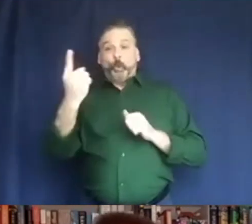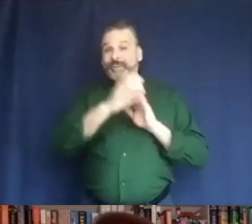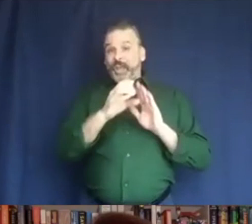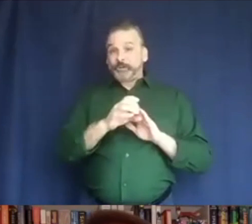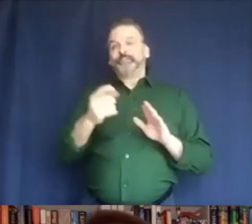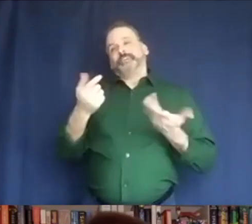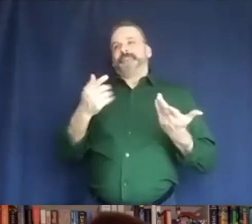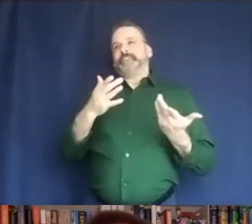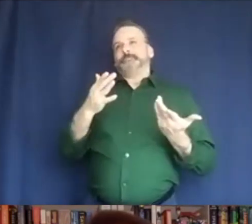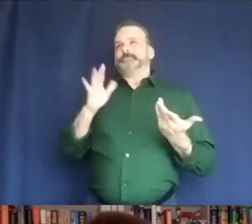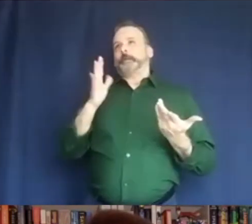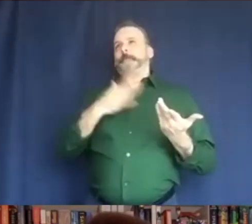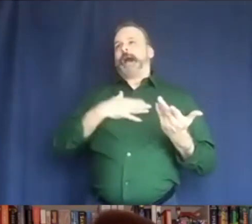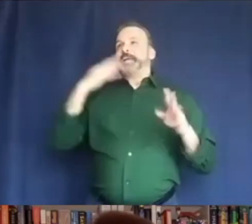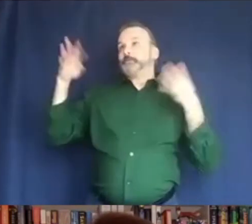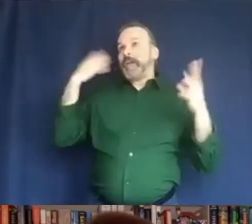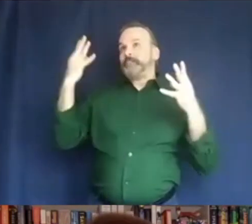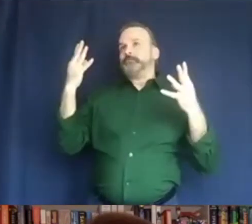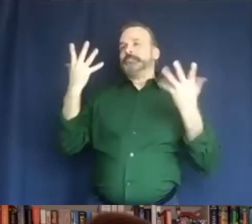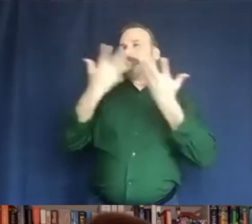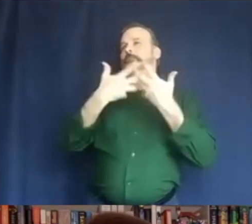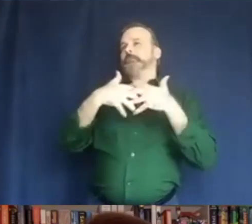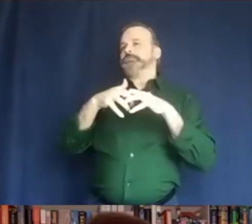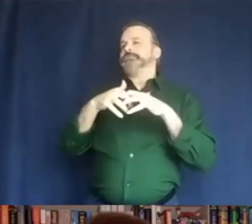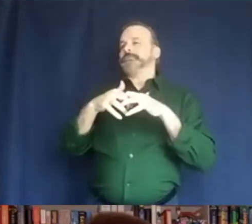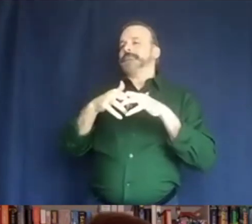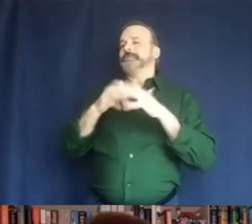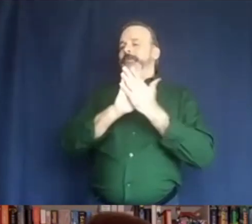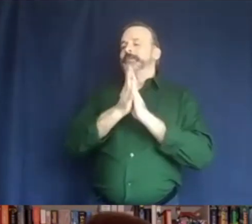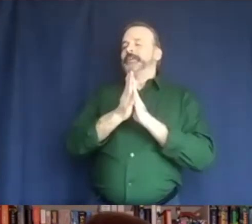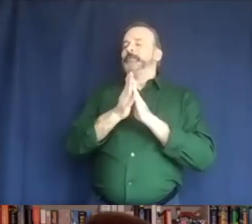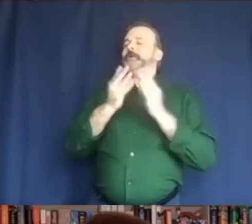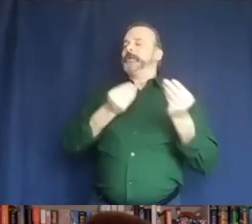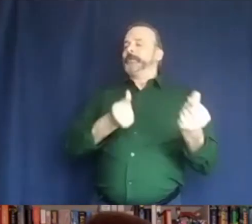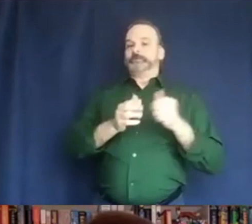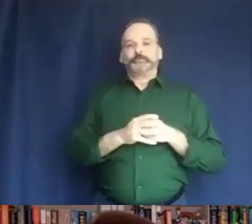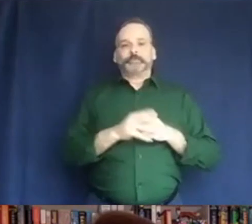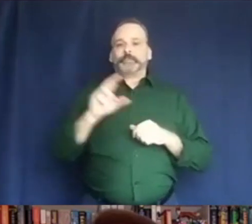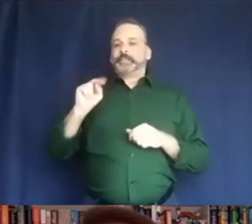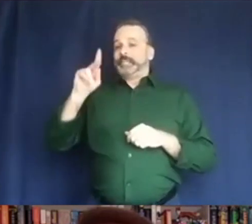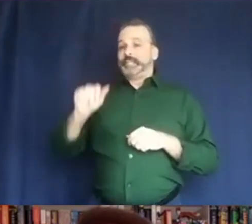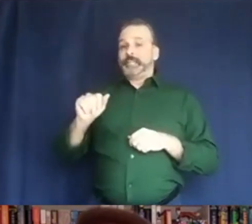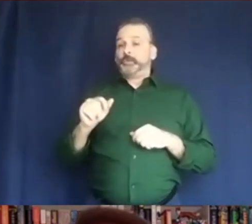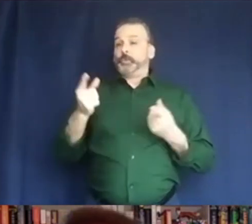Nikita, how about you? How do you go about your research? Oh, first I panic and cry.